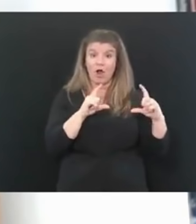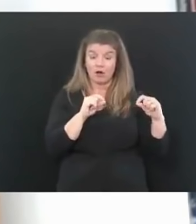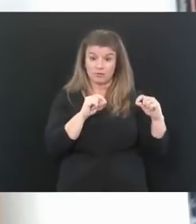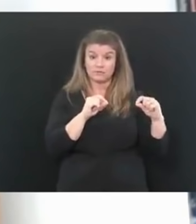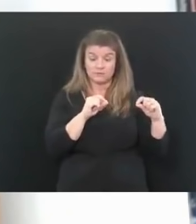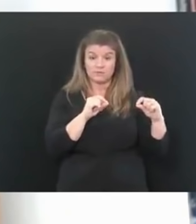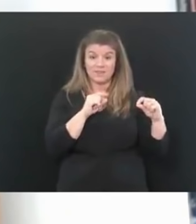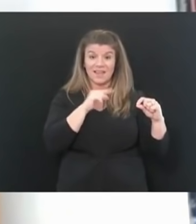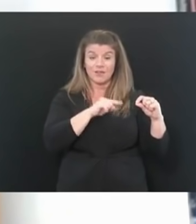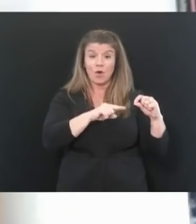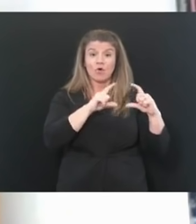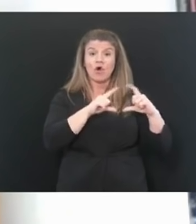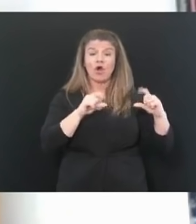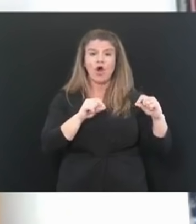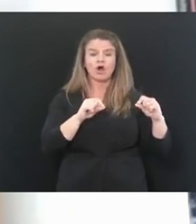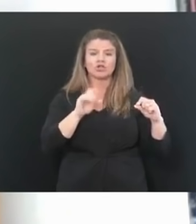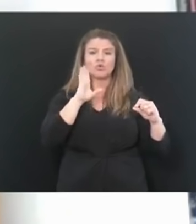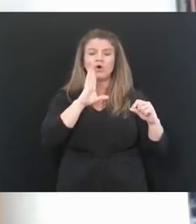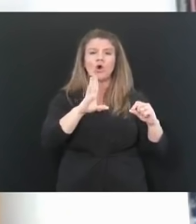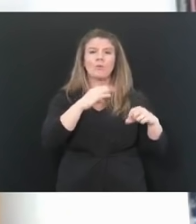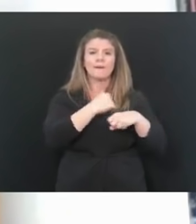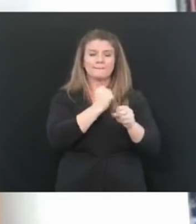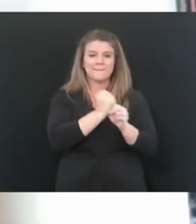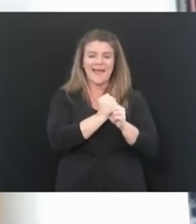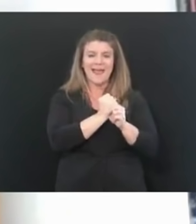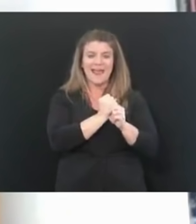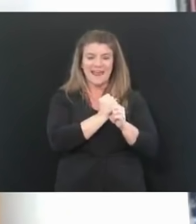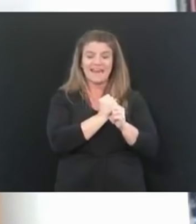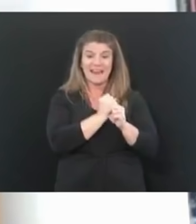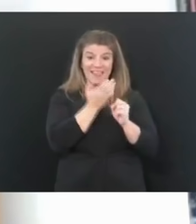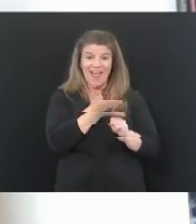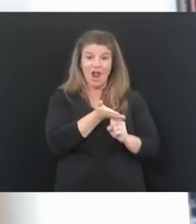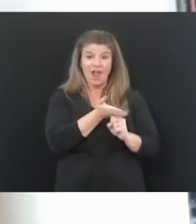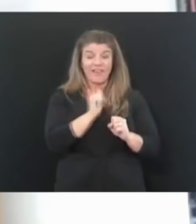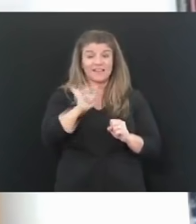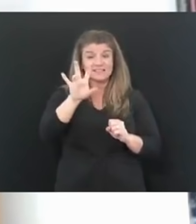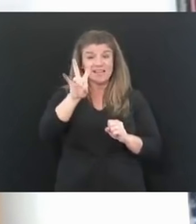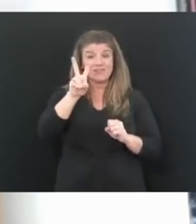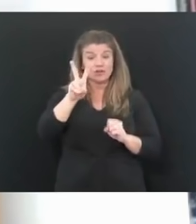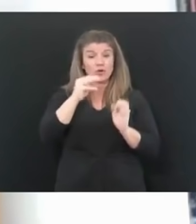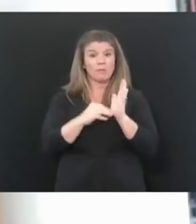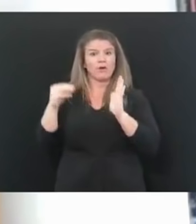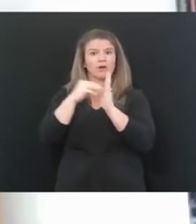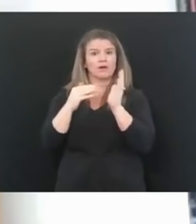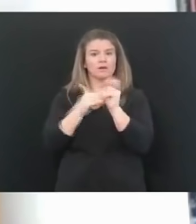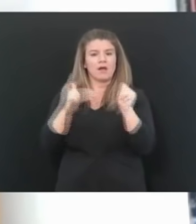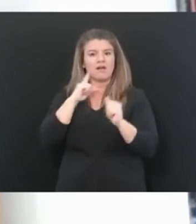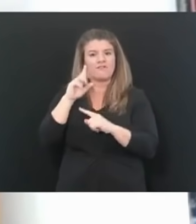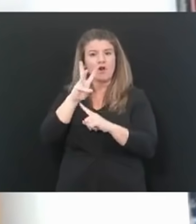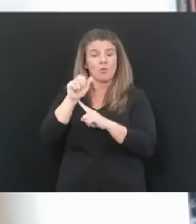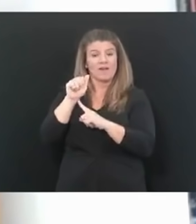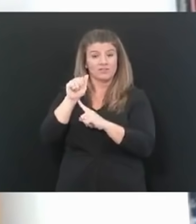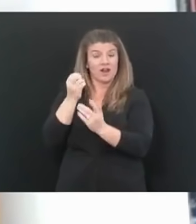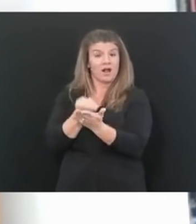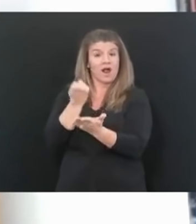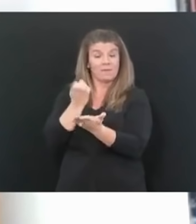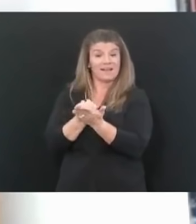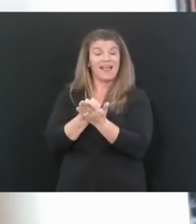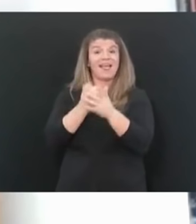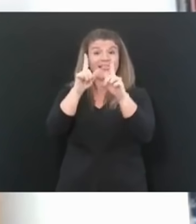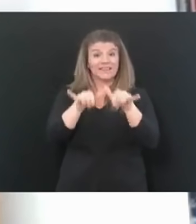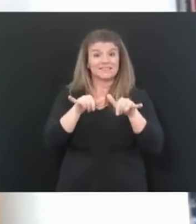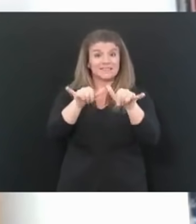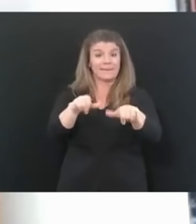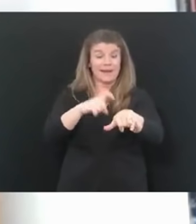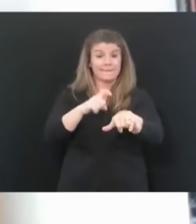that those cards are going to be made available, it's going to pump about $72 million into West Virginia's economy. Simultaneously, we're going to continue